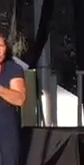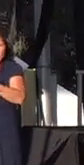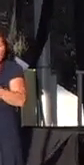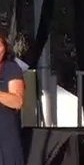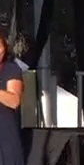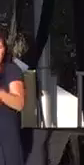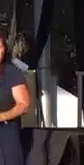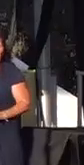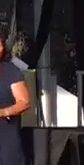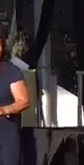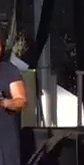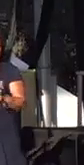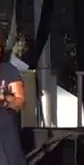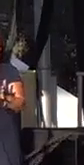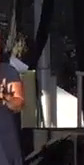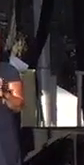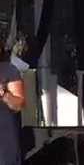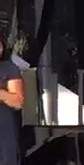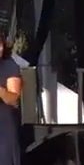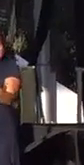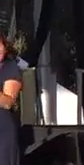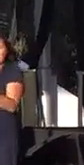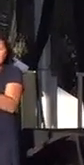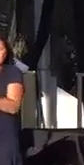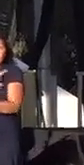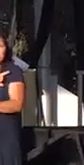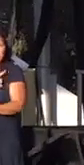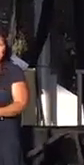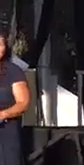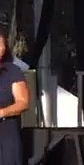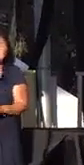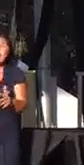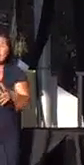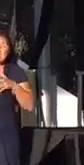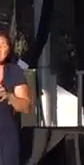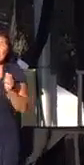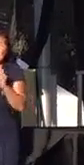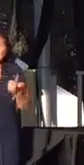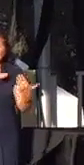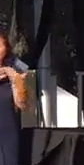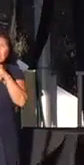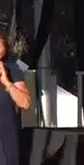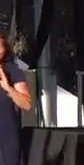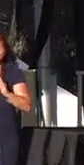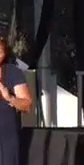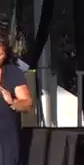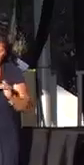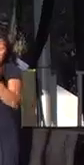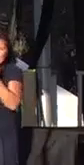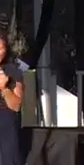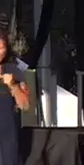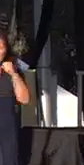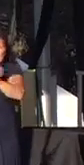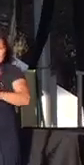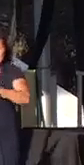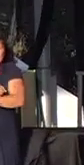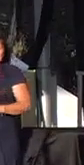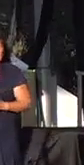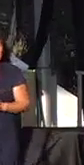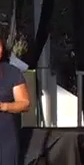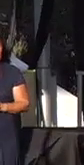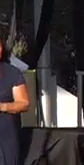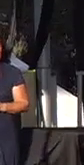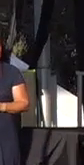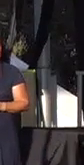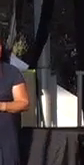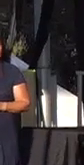prosecutors to prosecute local police. And we've got to start with our community standing together and fighting.